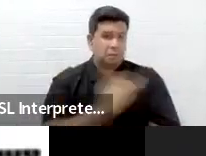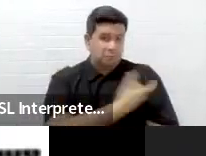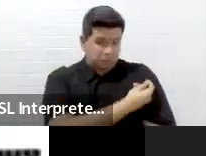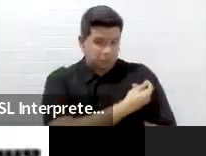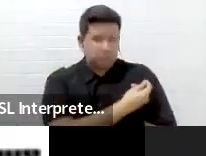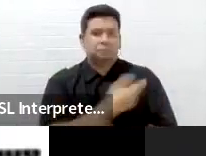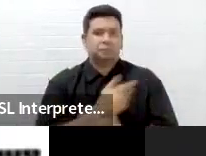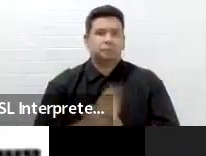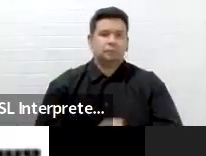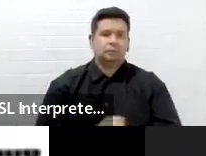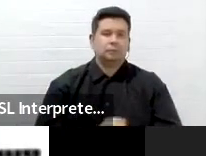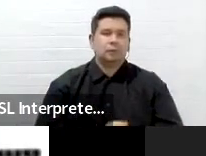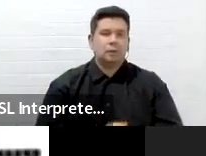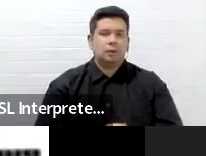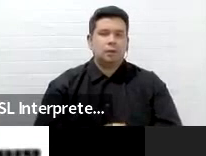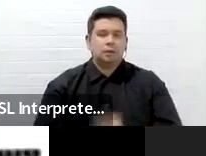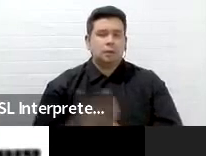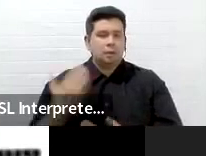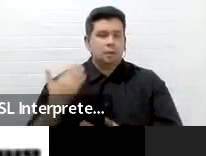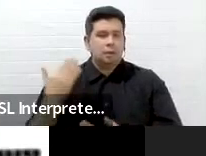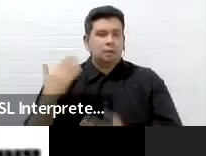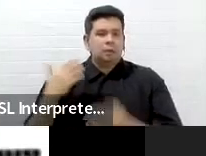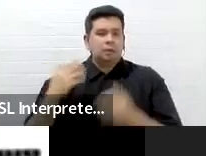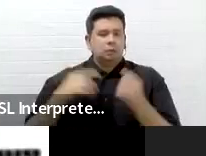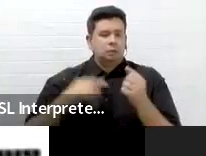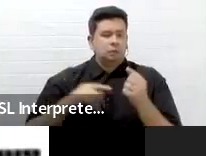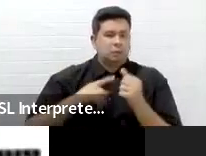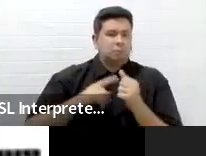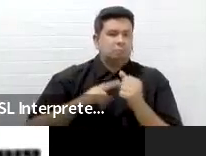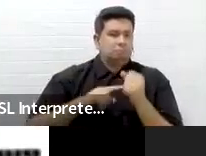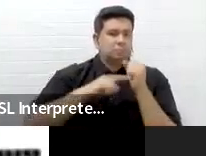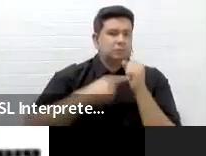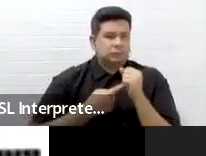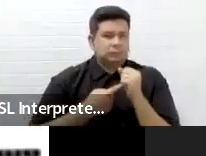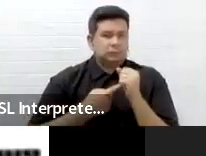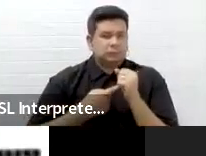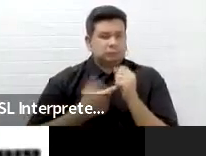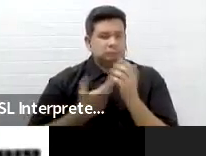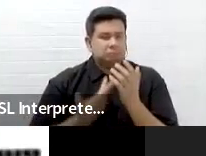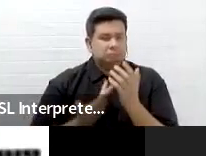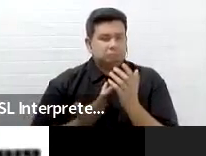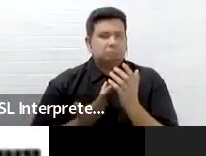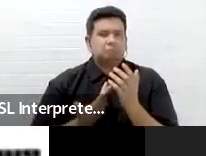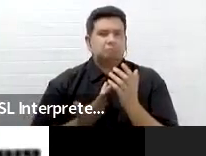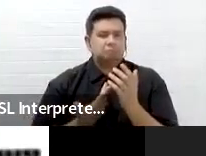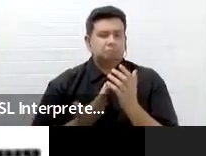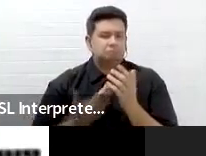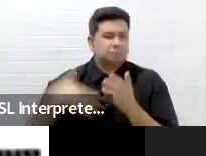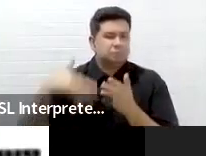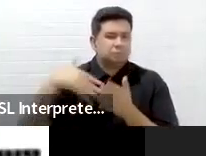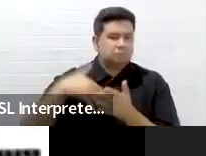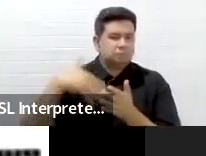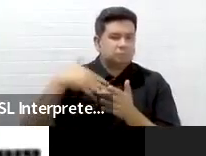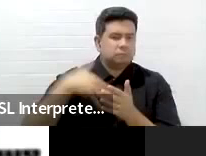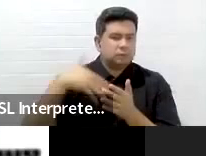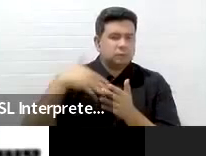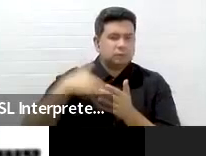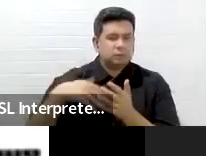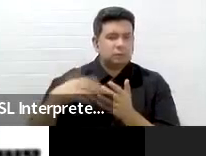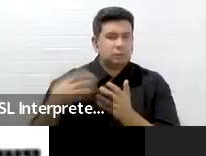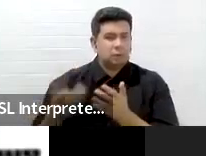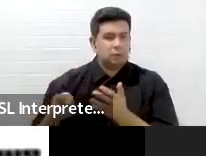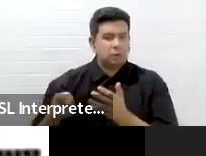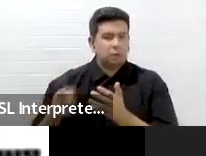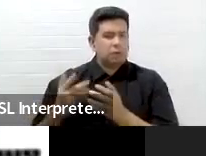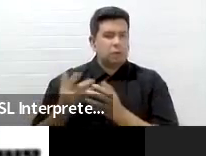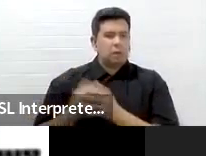medical studies were, trying to figure out, a bacteria, for influenza. Only later on